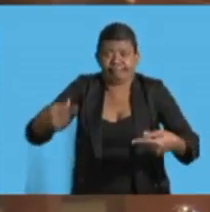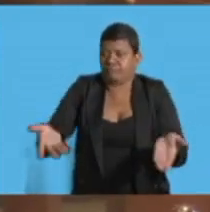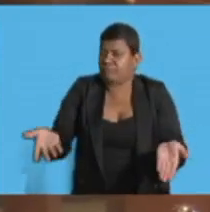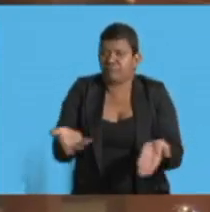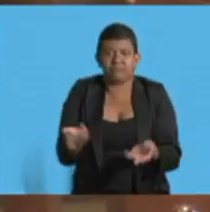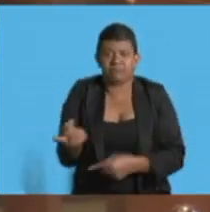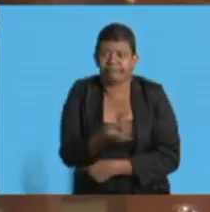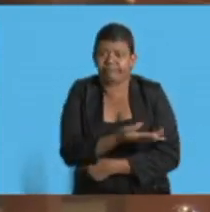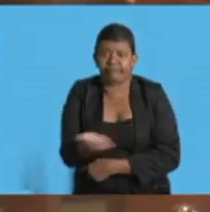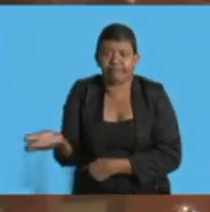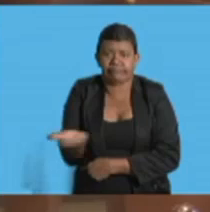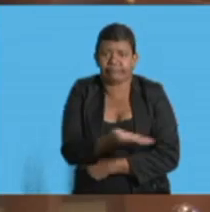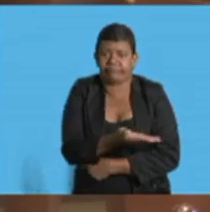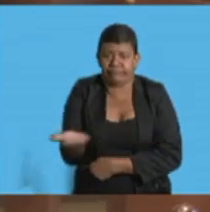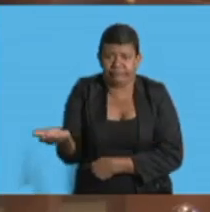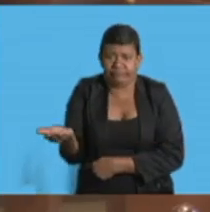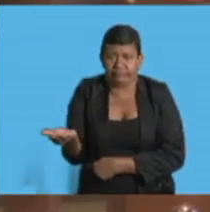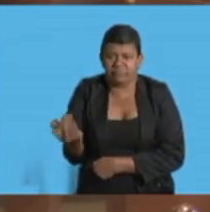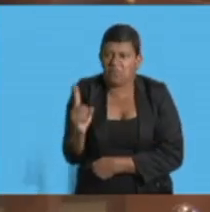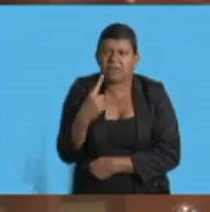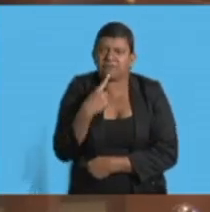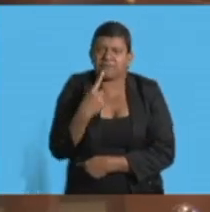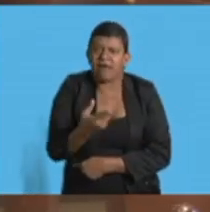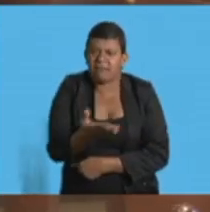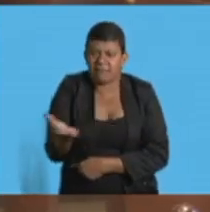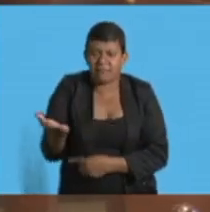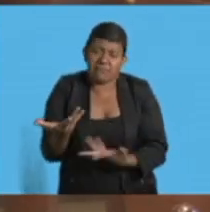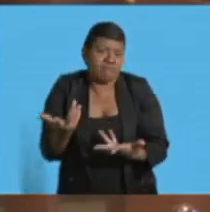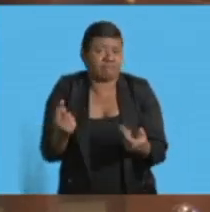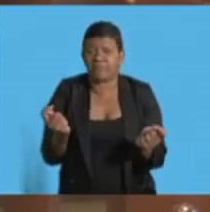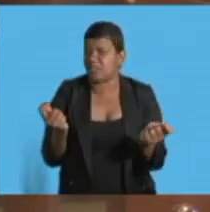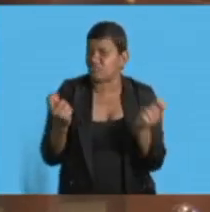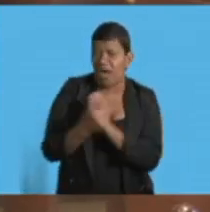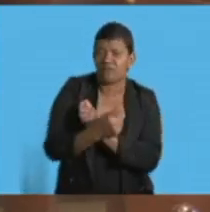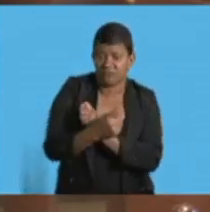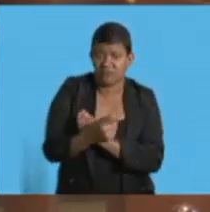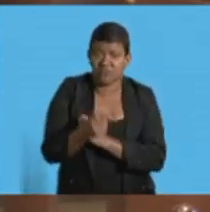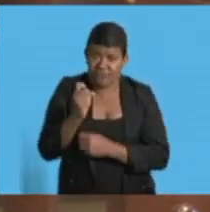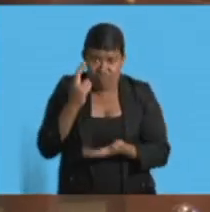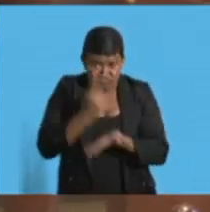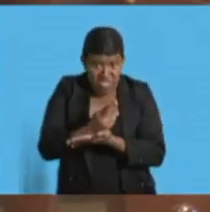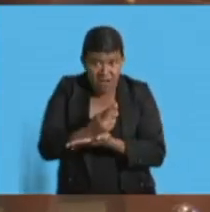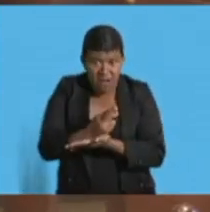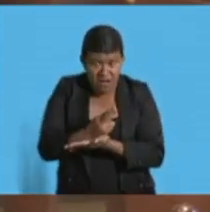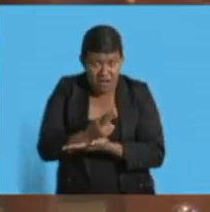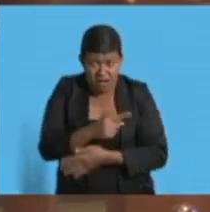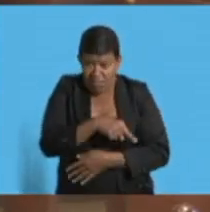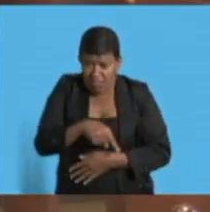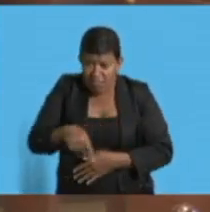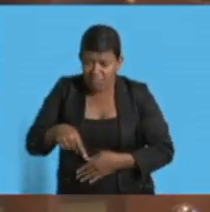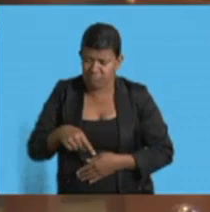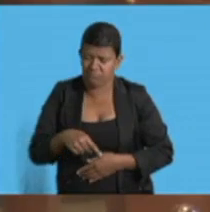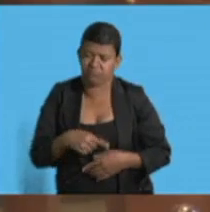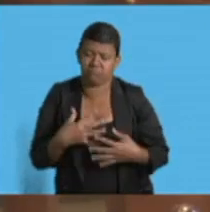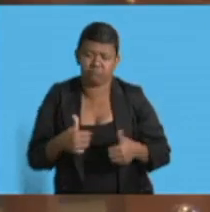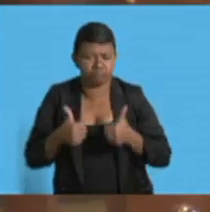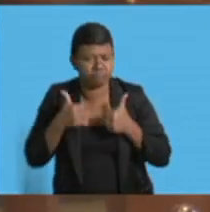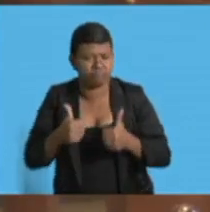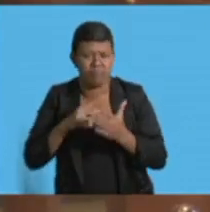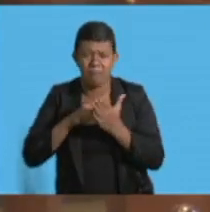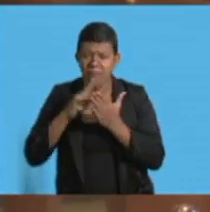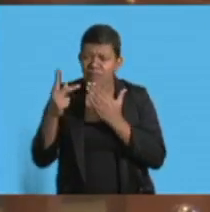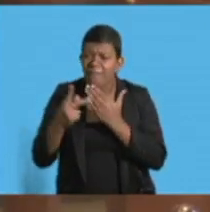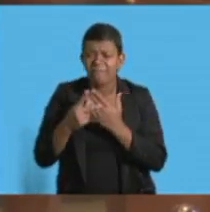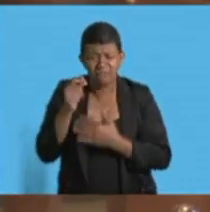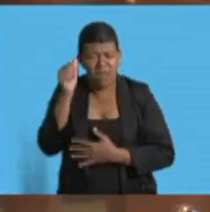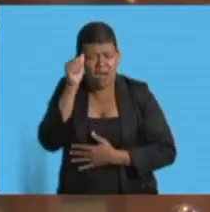the truth and the genuine spirit that is inbuilt in these initiatives. And I certainly believe only the truth will set